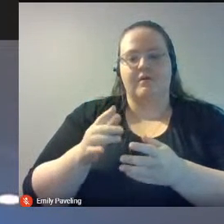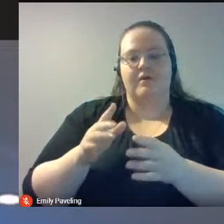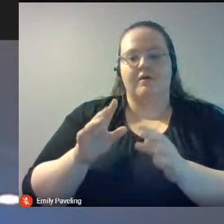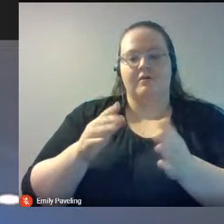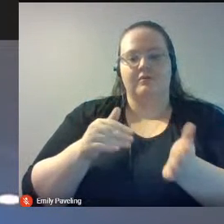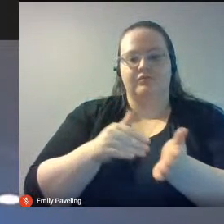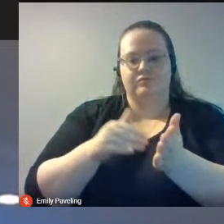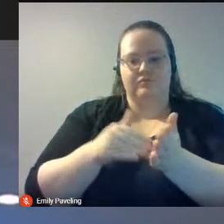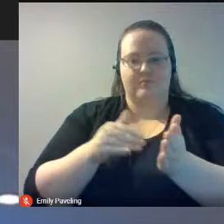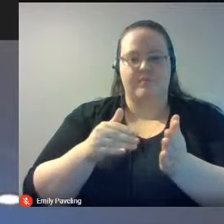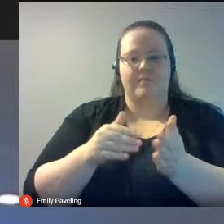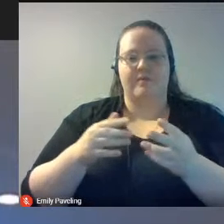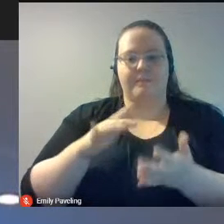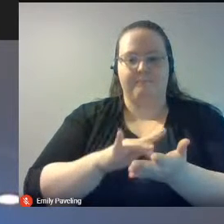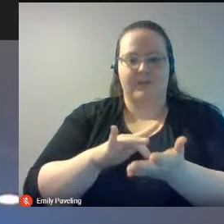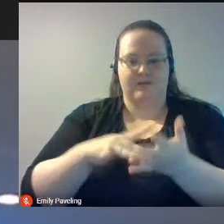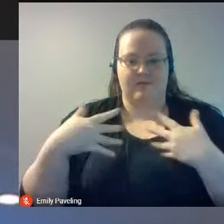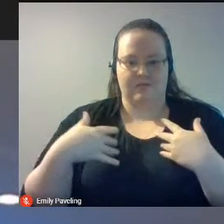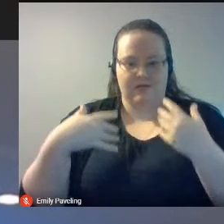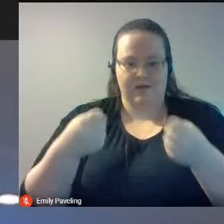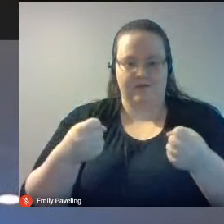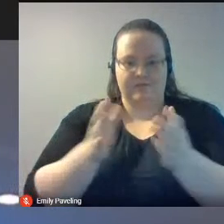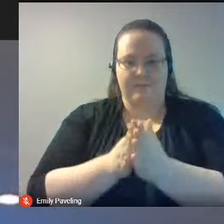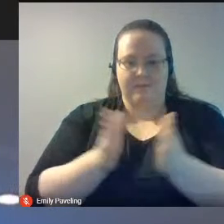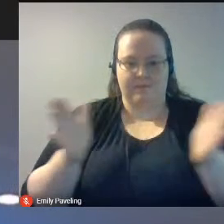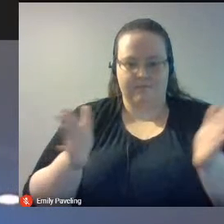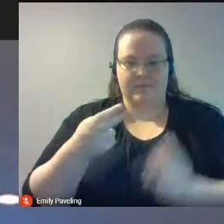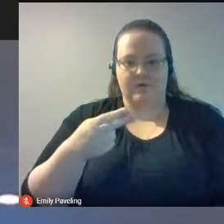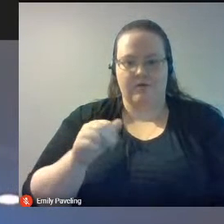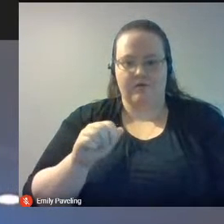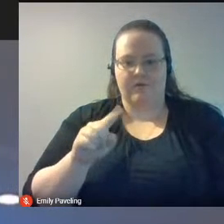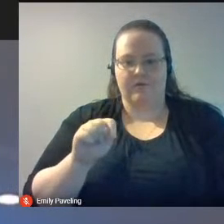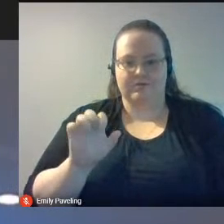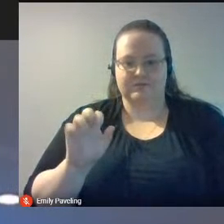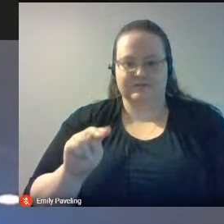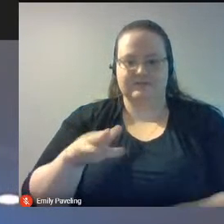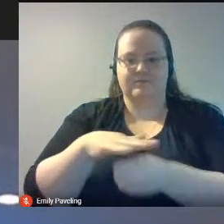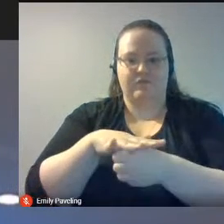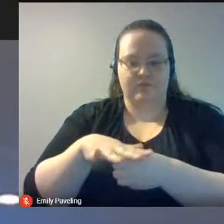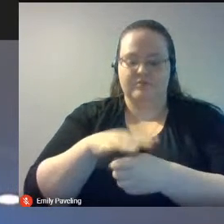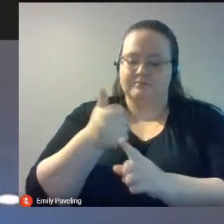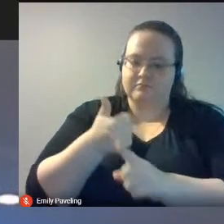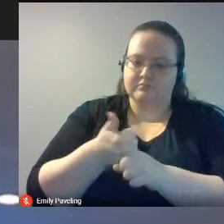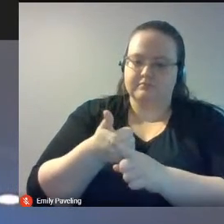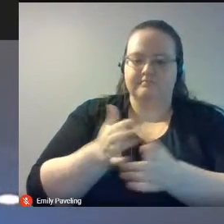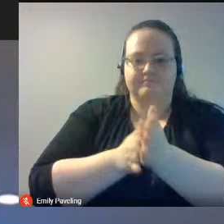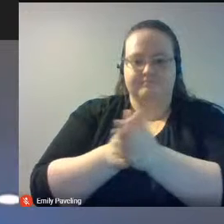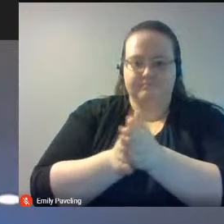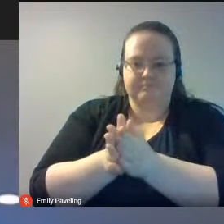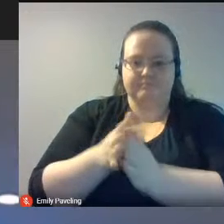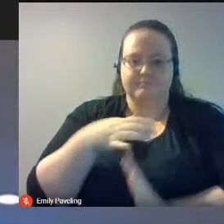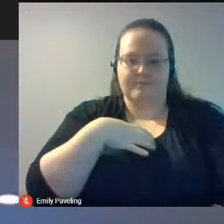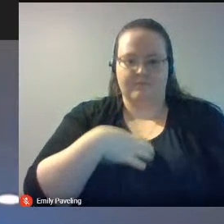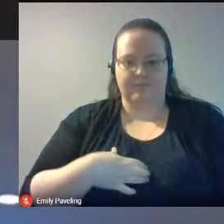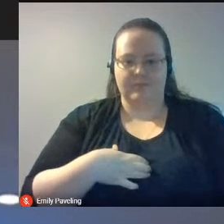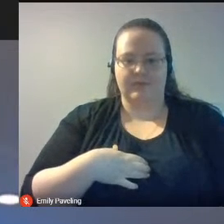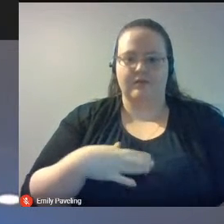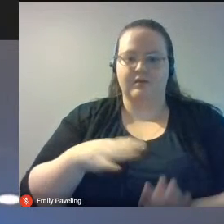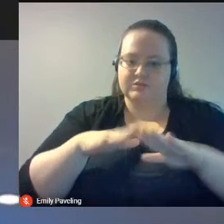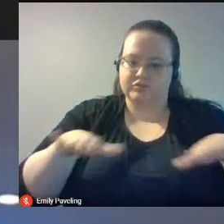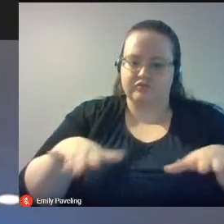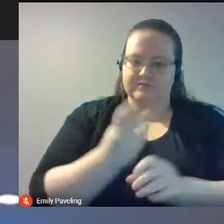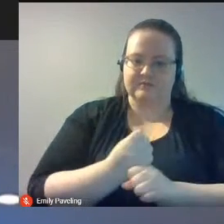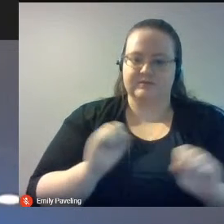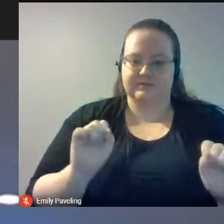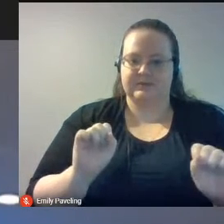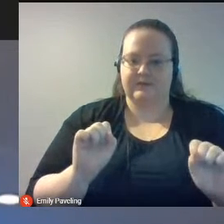public health and is deeply committed to keeping our children safe and working with partners such as our board to create an